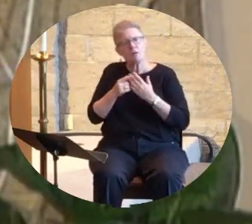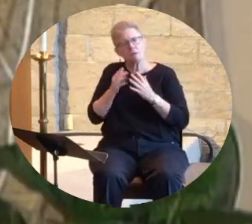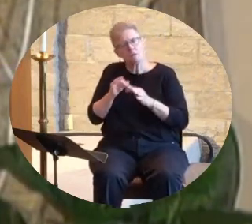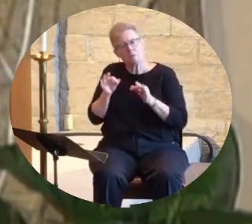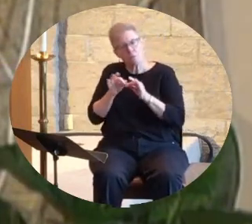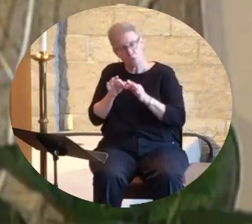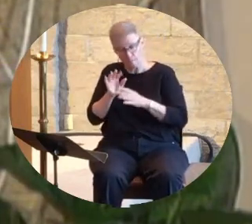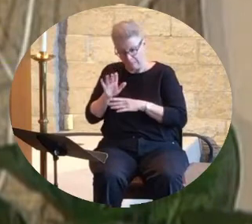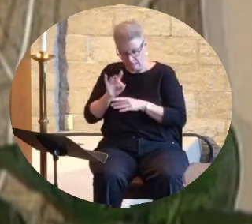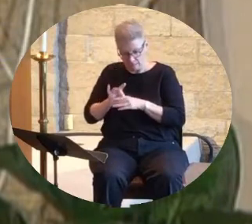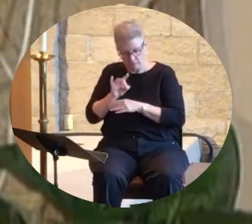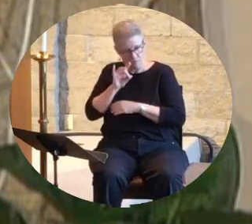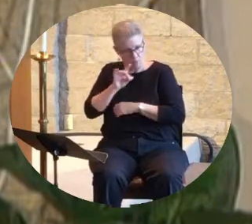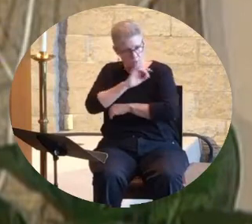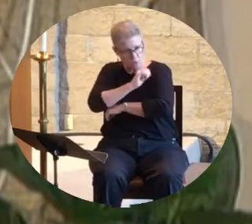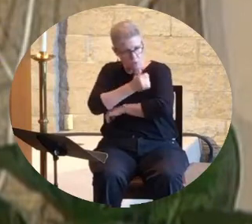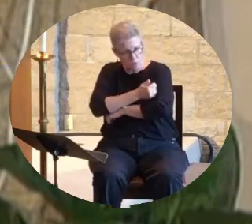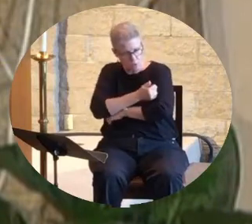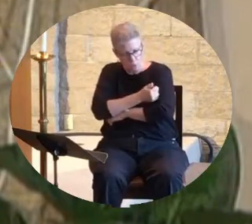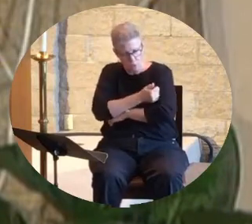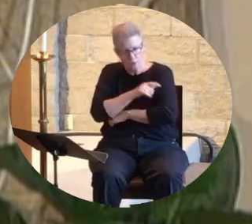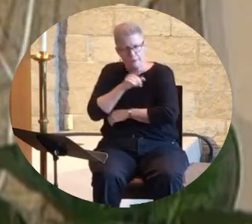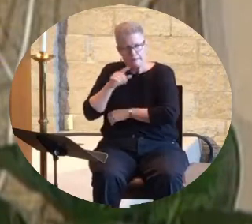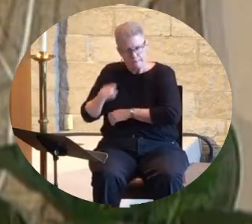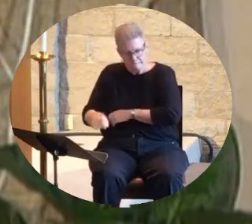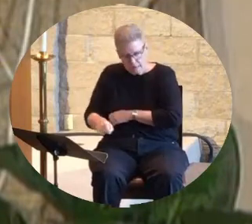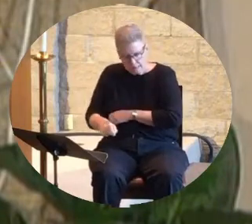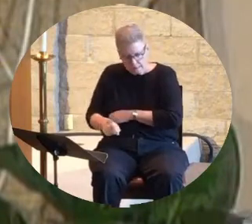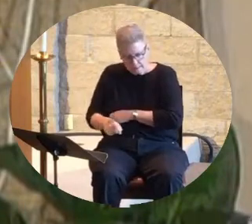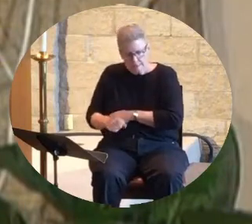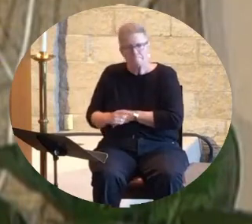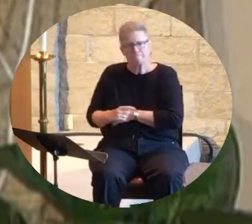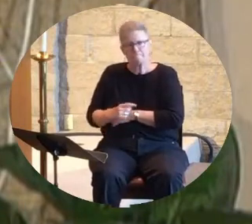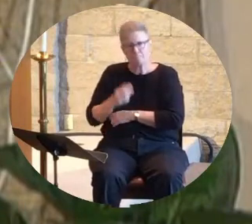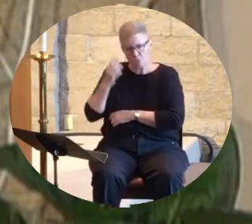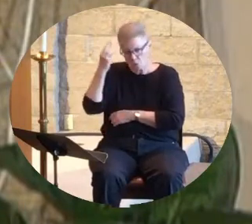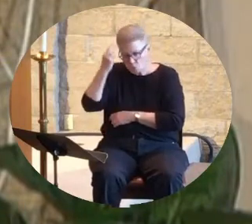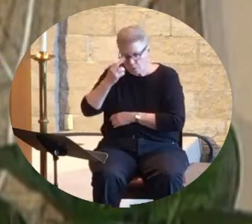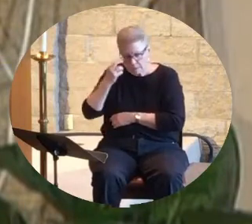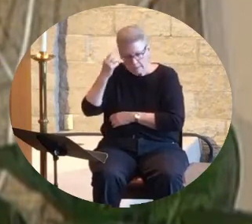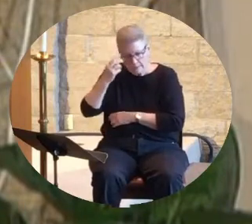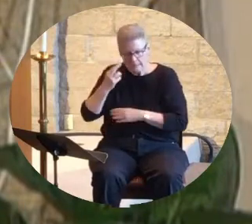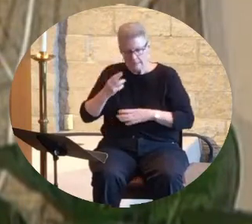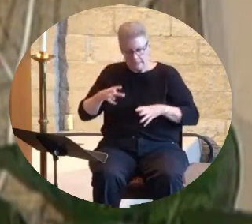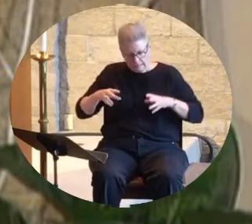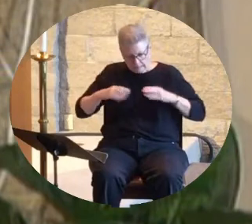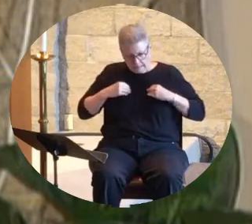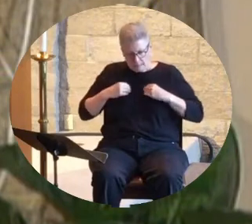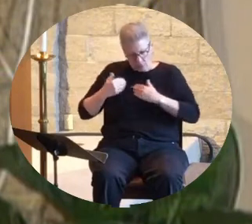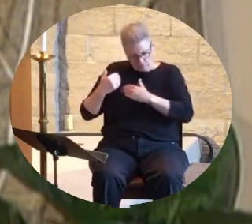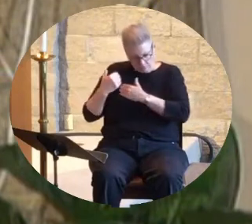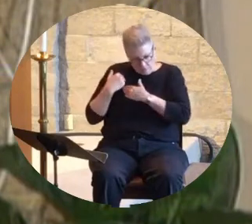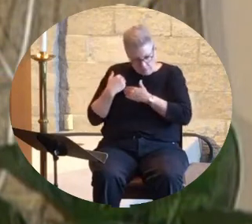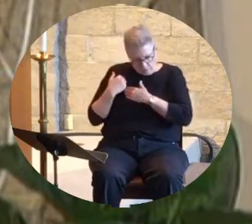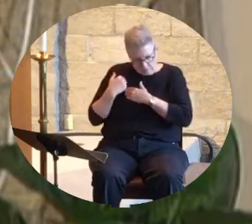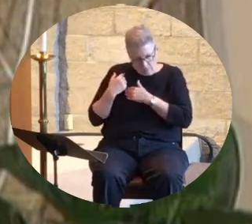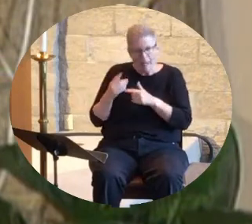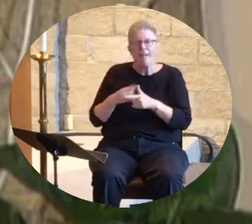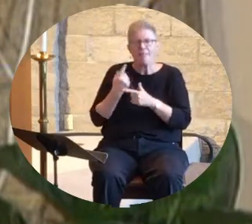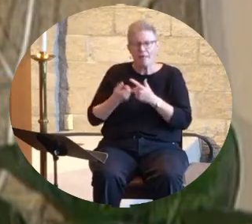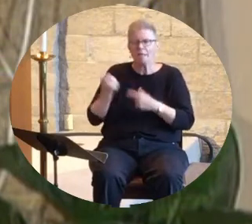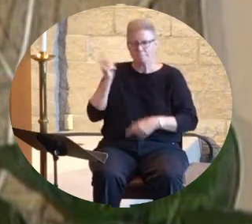authority even before you step out on the platform on a Sunday morning. I could relate to